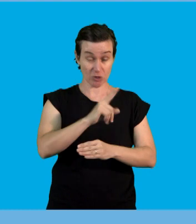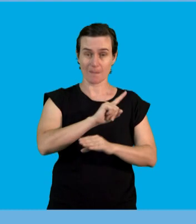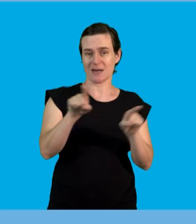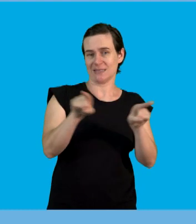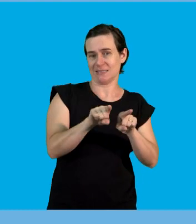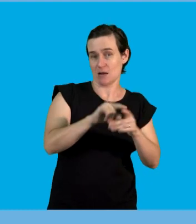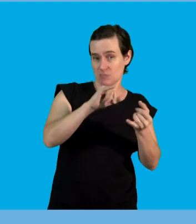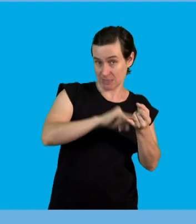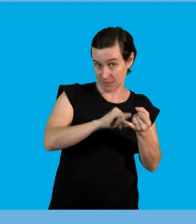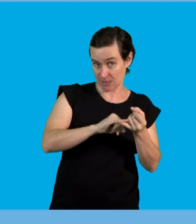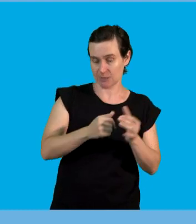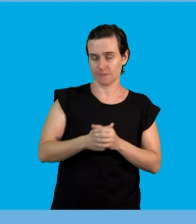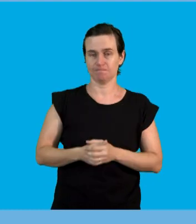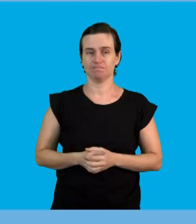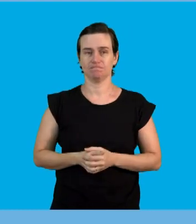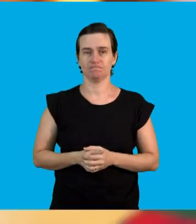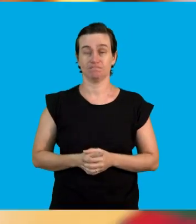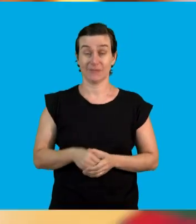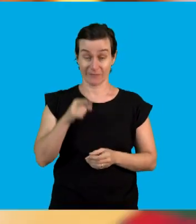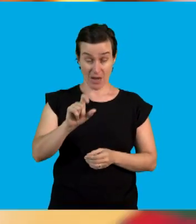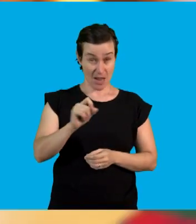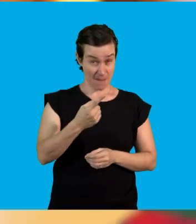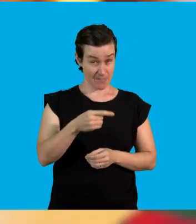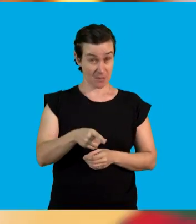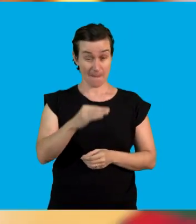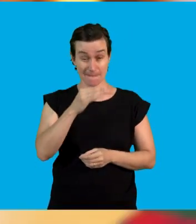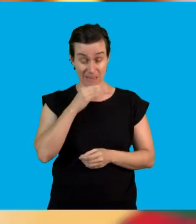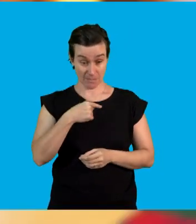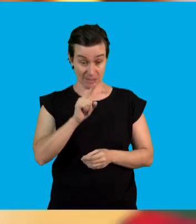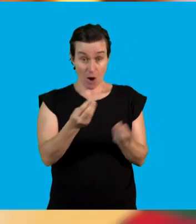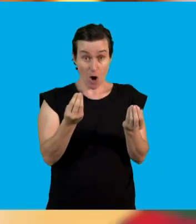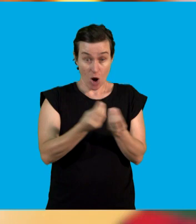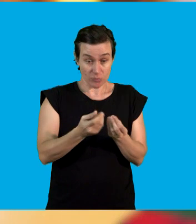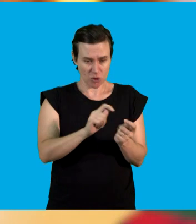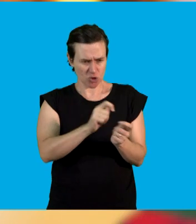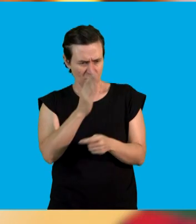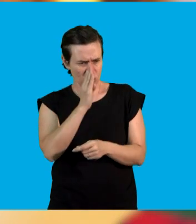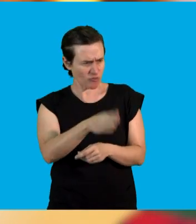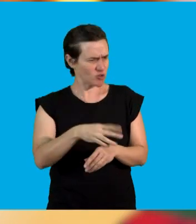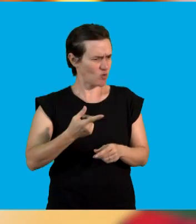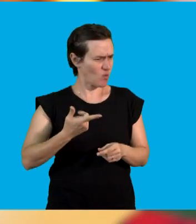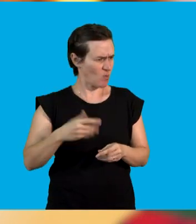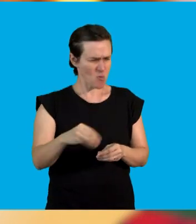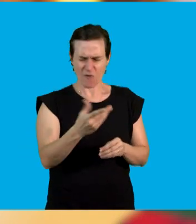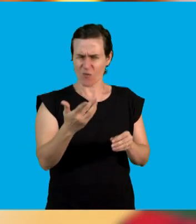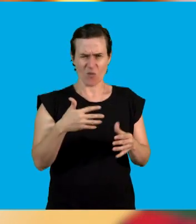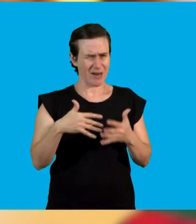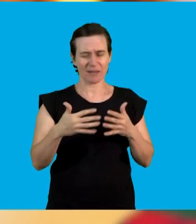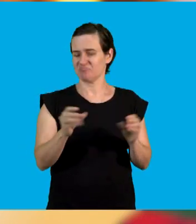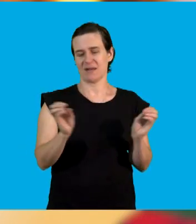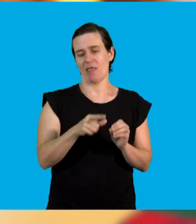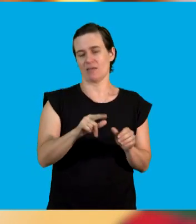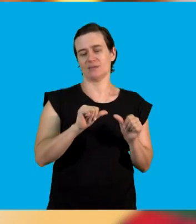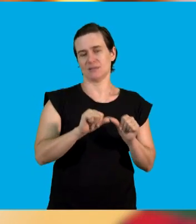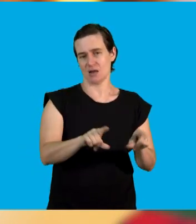going to be equal in magnitude. Now, when that happens, there is no noticeable change that is going to be seen on the object that